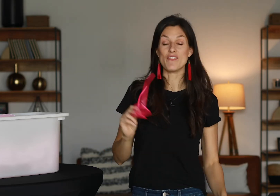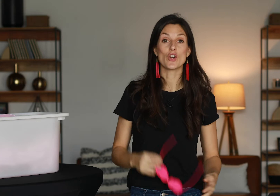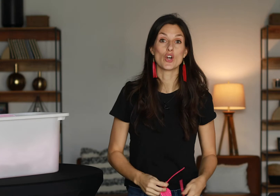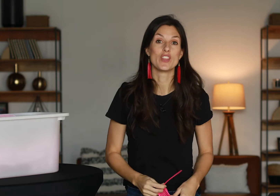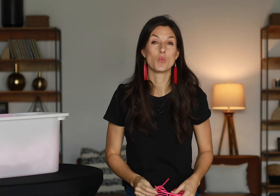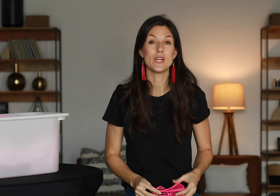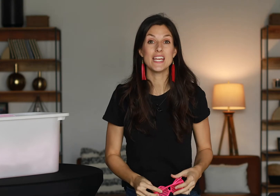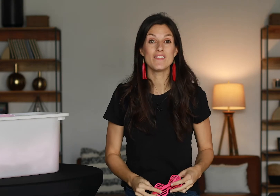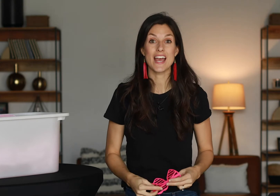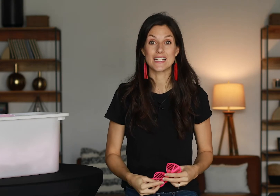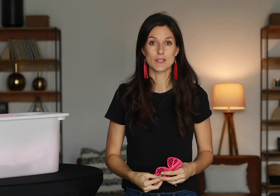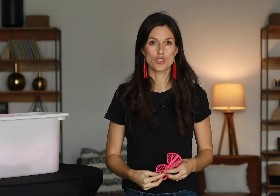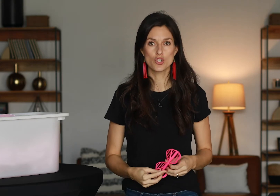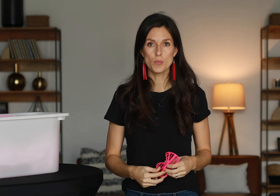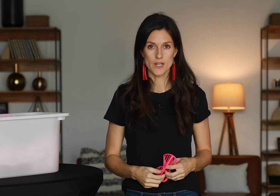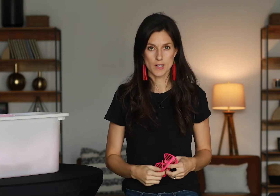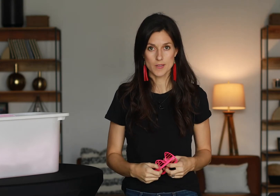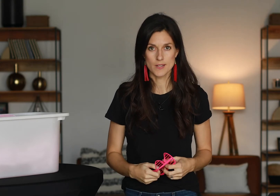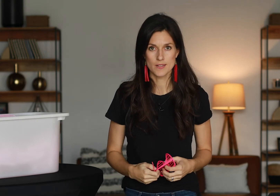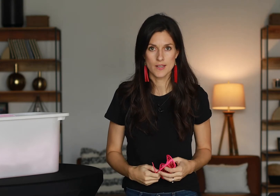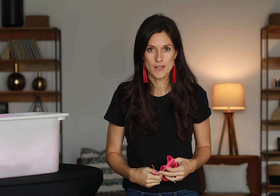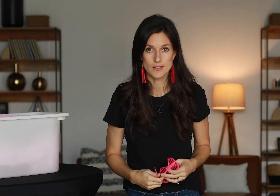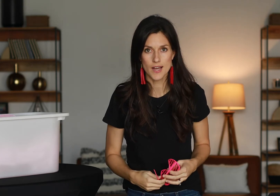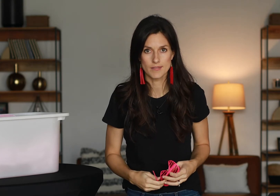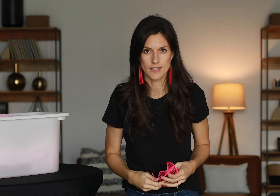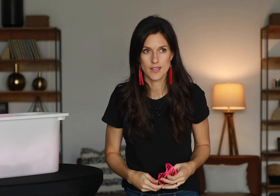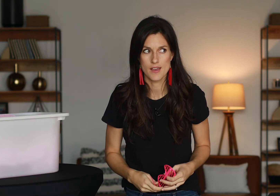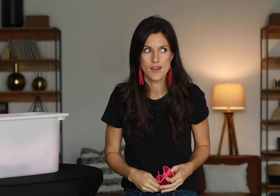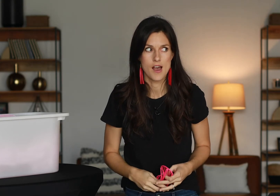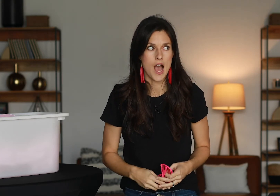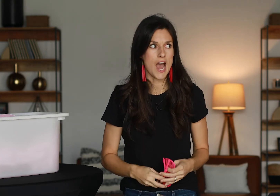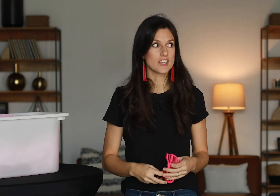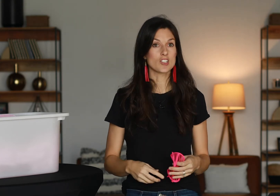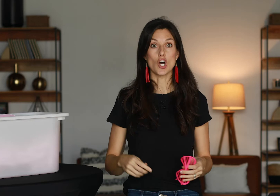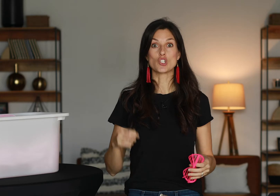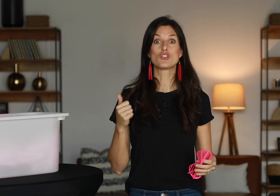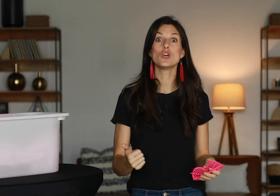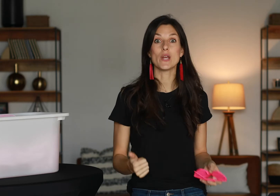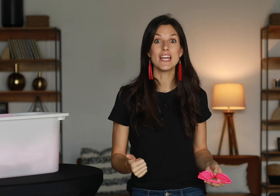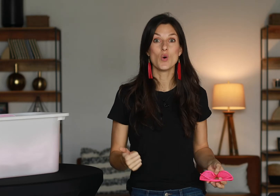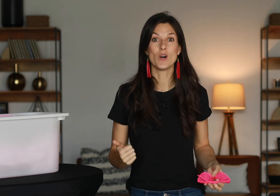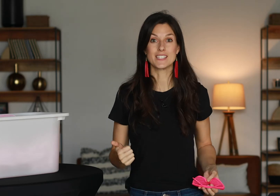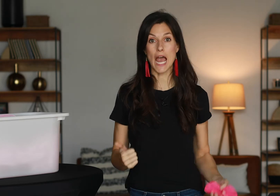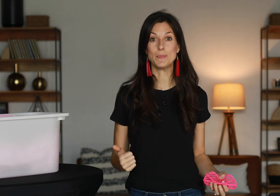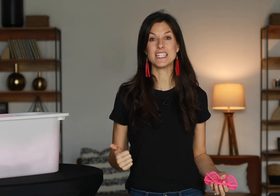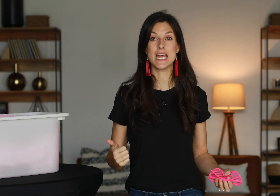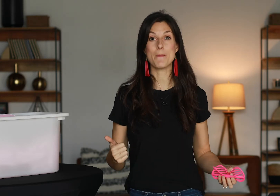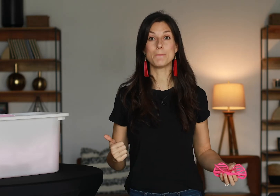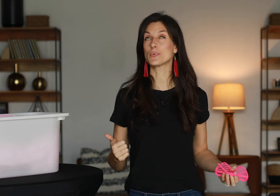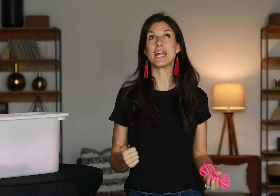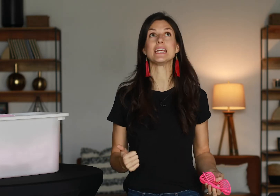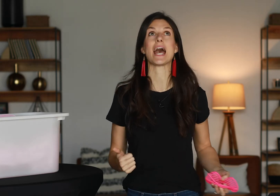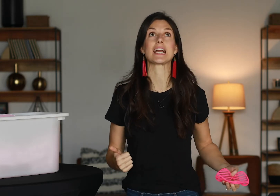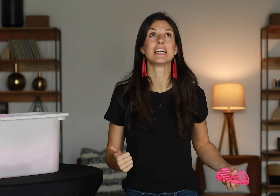I have heard that we've had some superheroes on CITYKIDS Live lately. I saw Stewie was